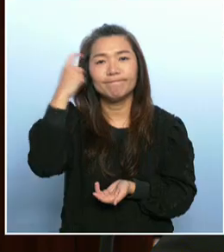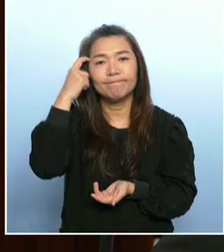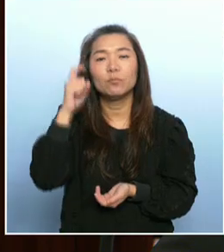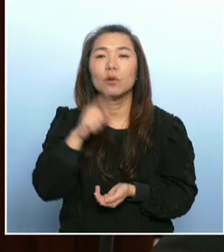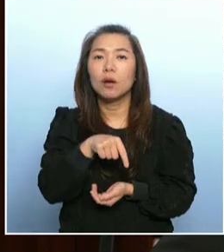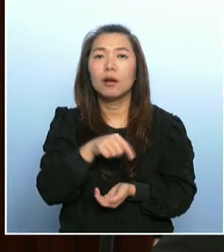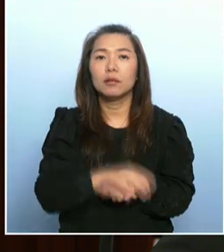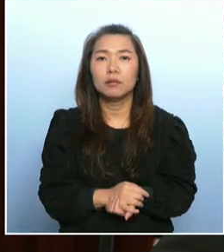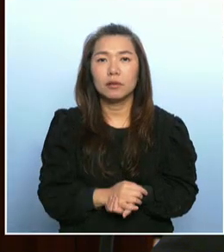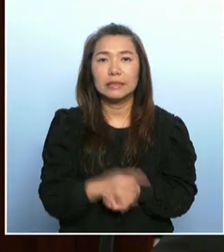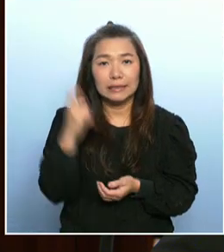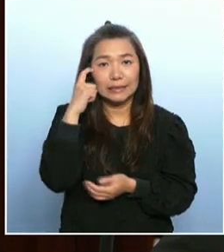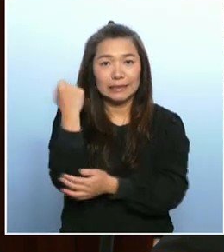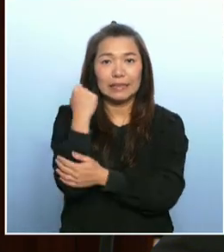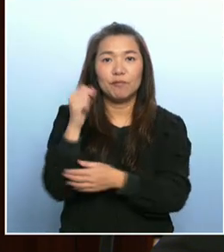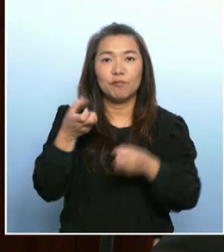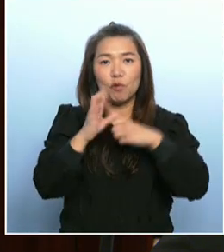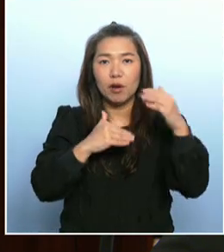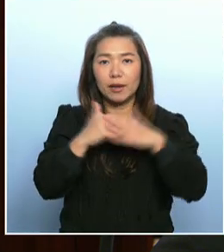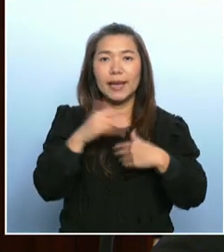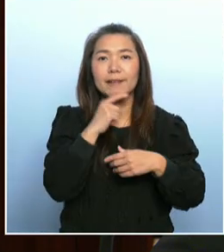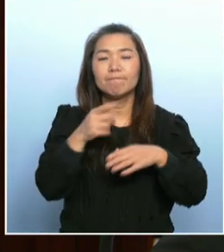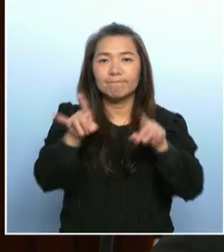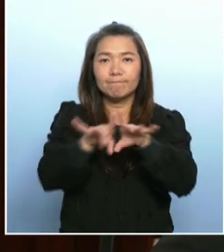Service Complex in Siu Lam. I know that